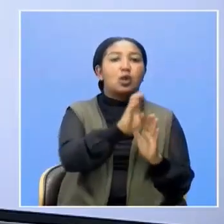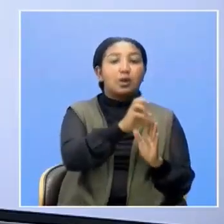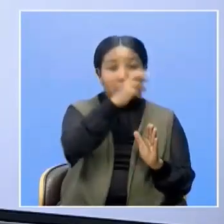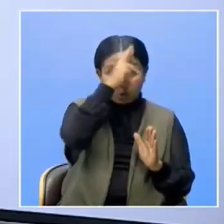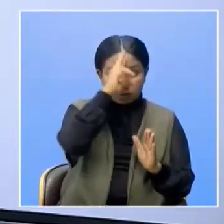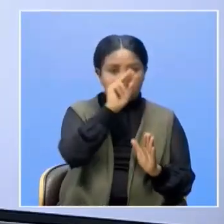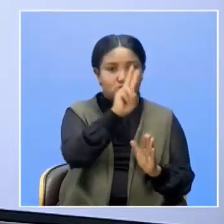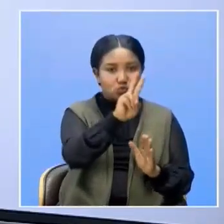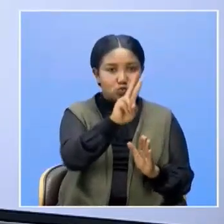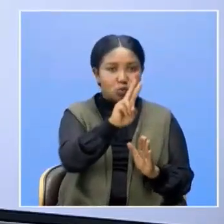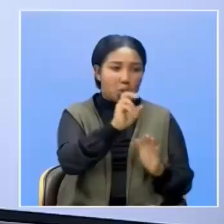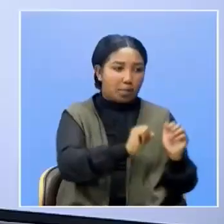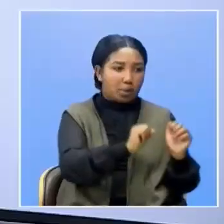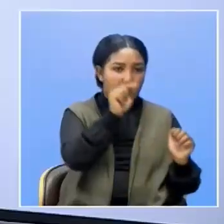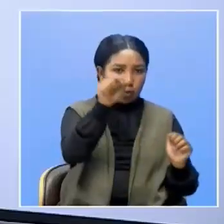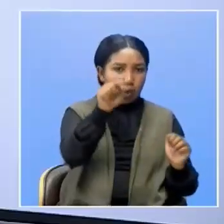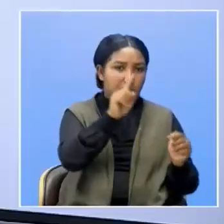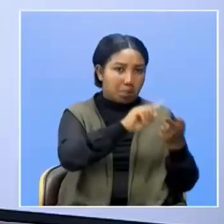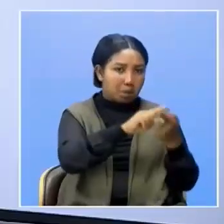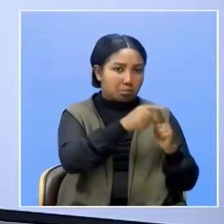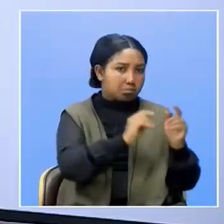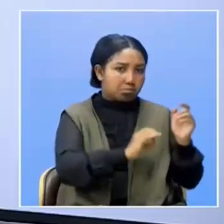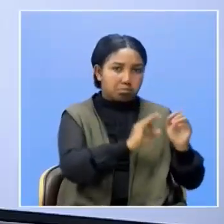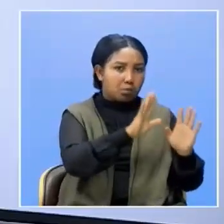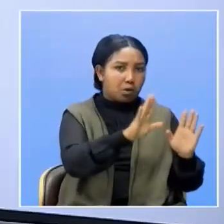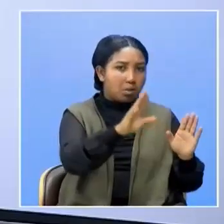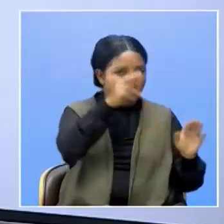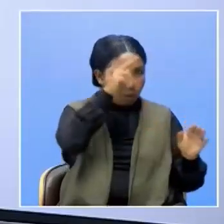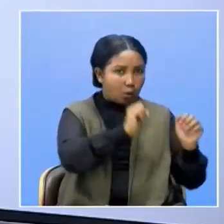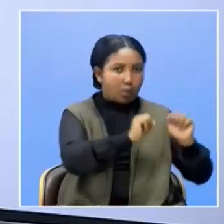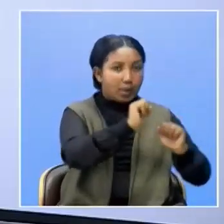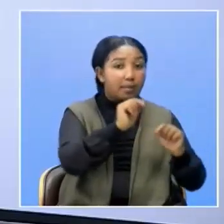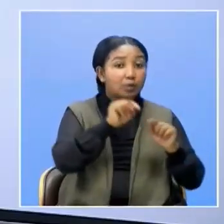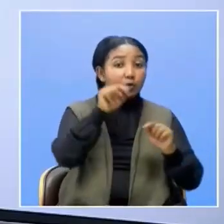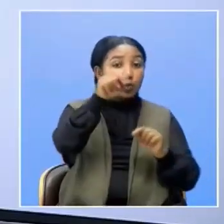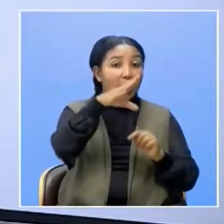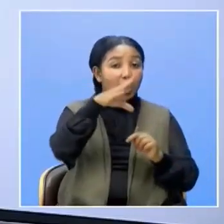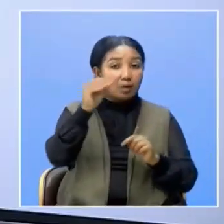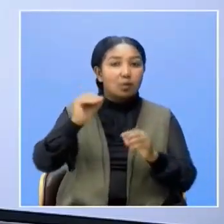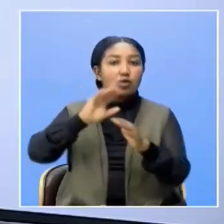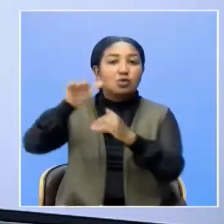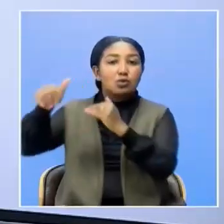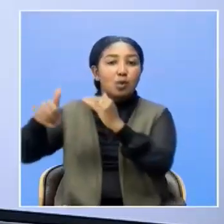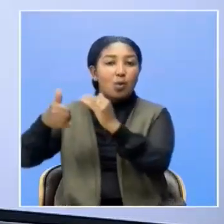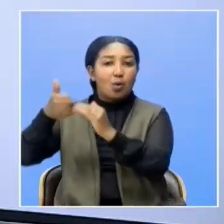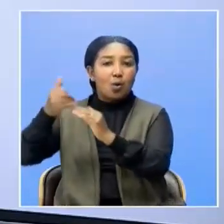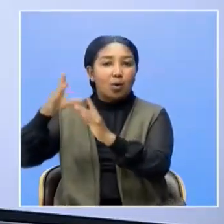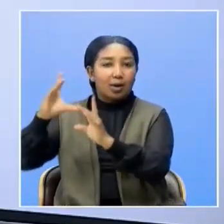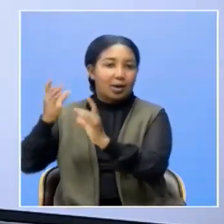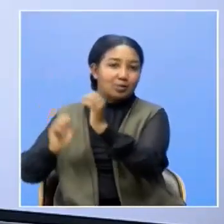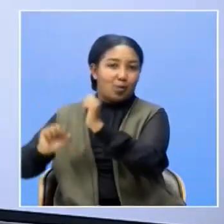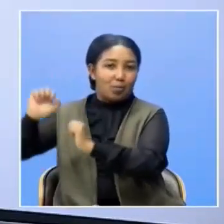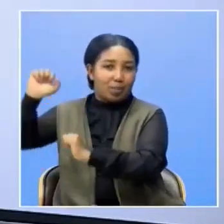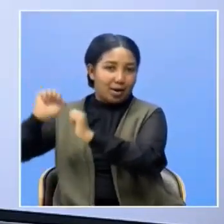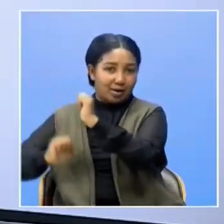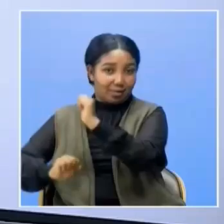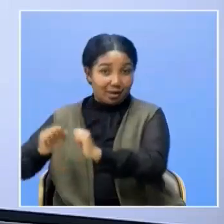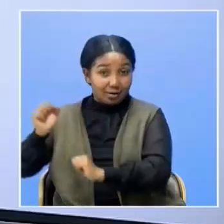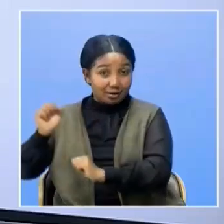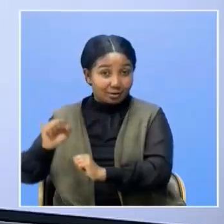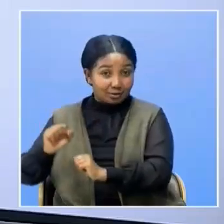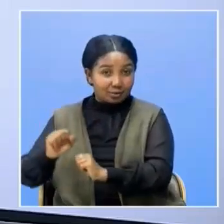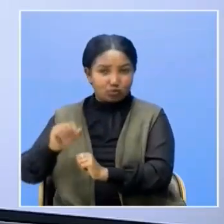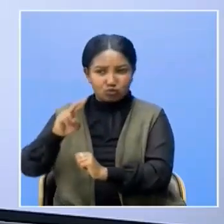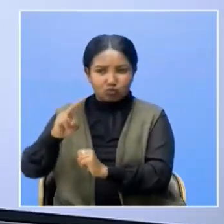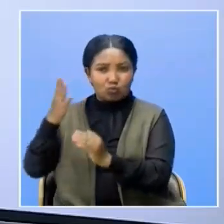people? You and your brother. This time, you and the whole class. You see?